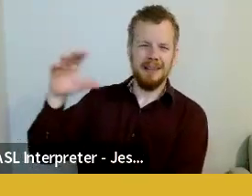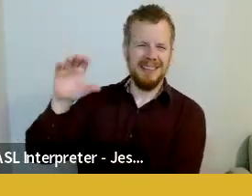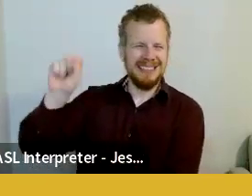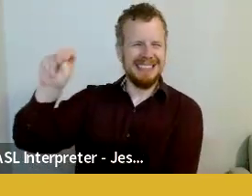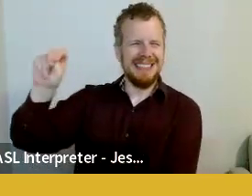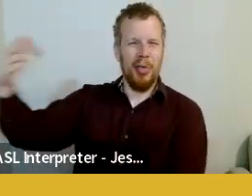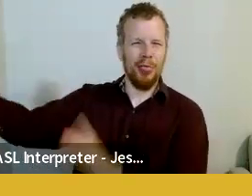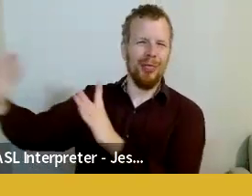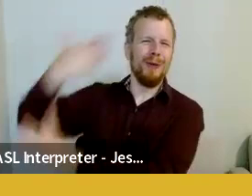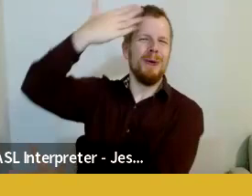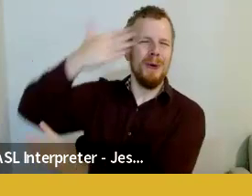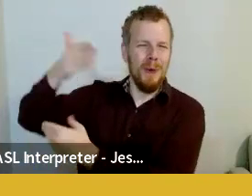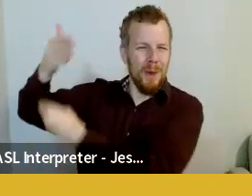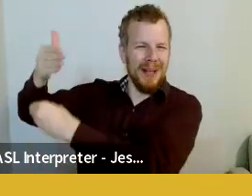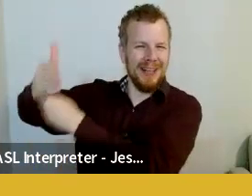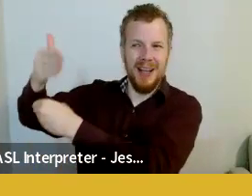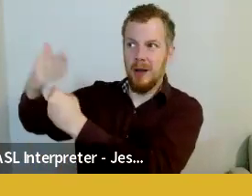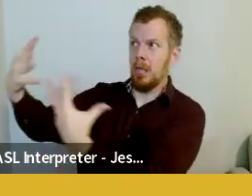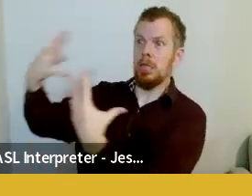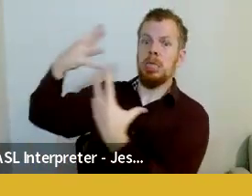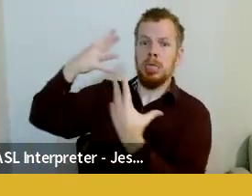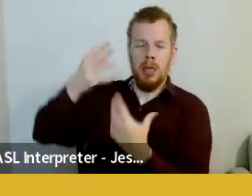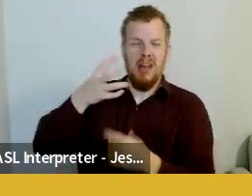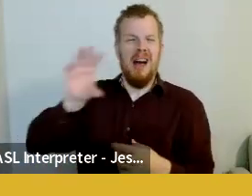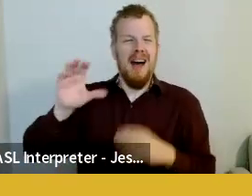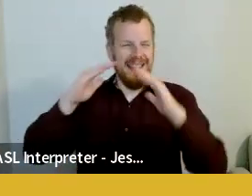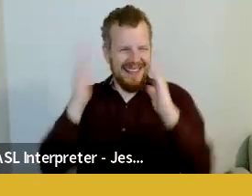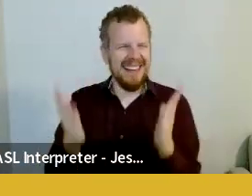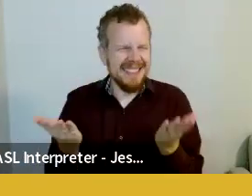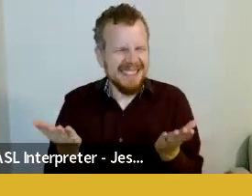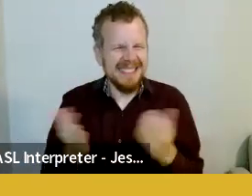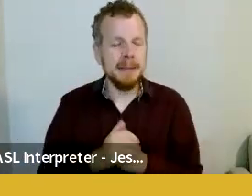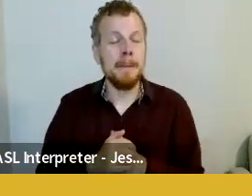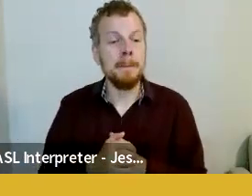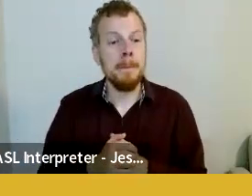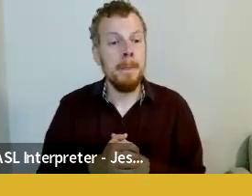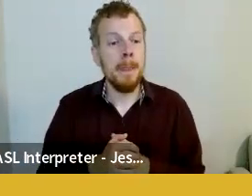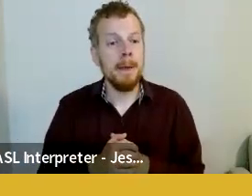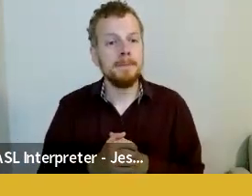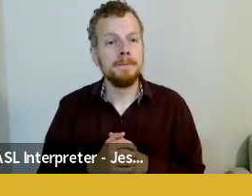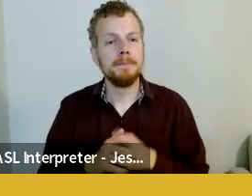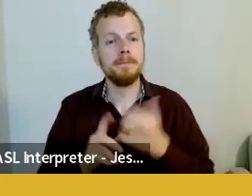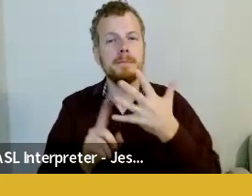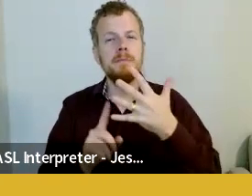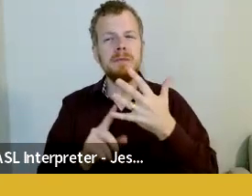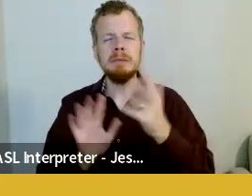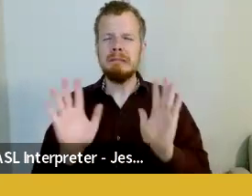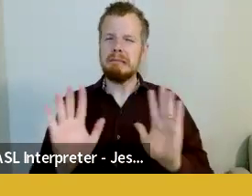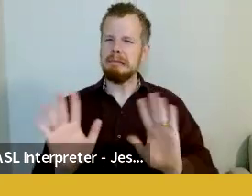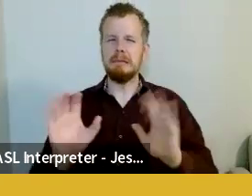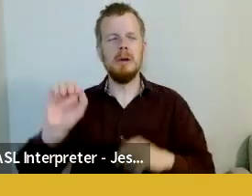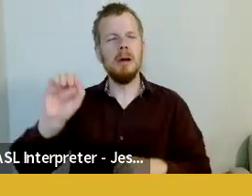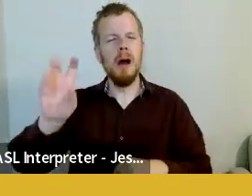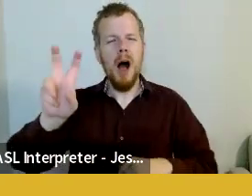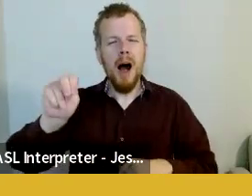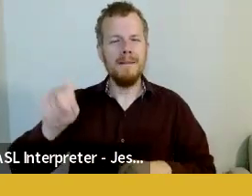halted at those blackout curtains, right? And last but not least, just avoiding using ovens or stoves during